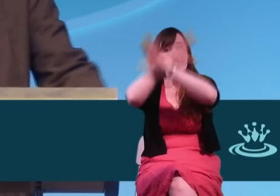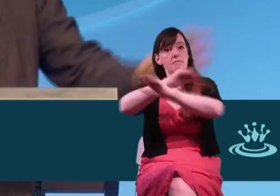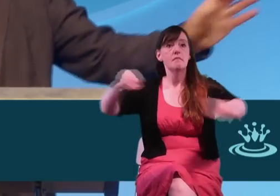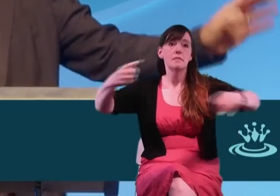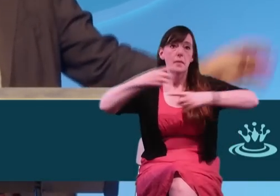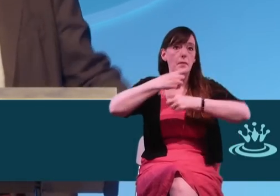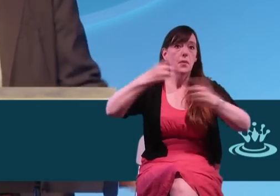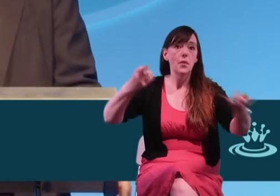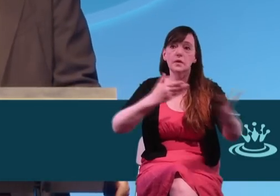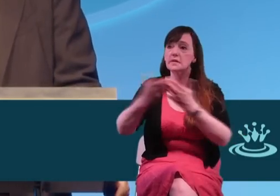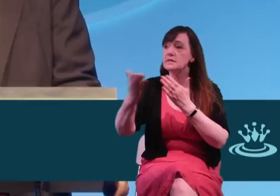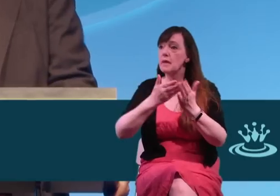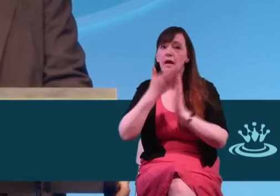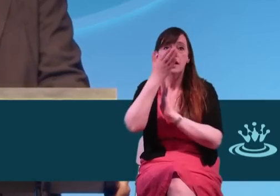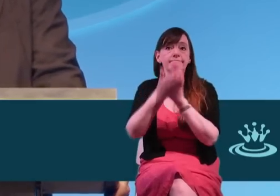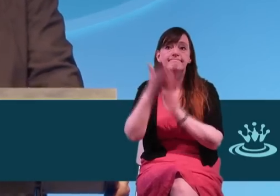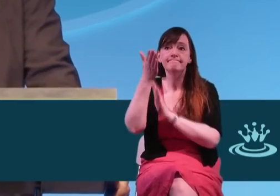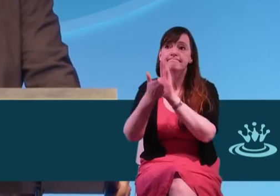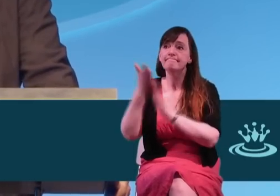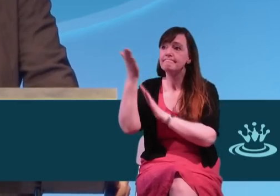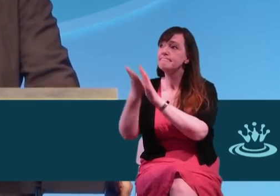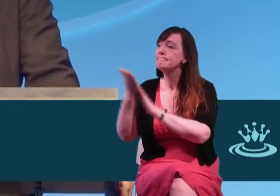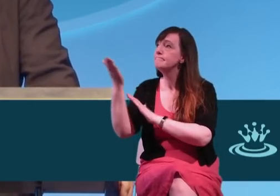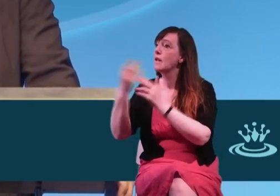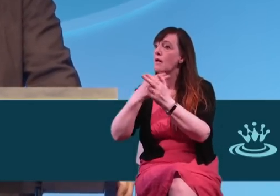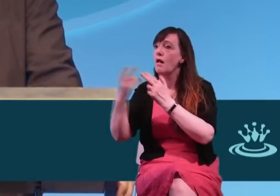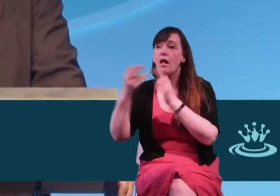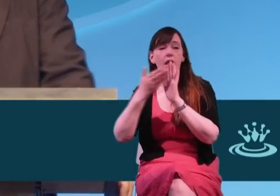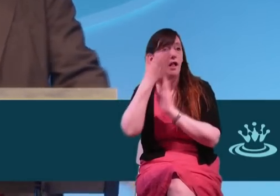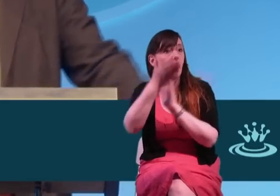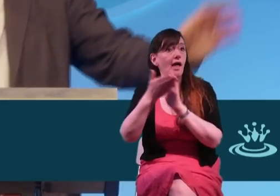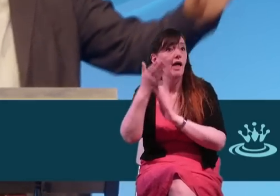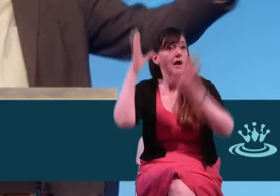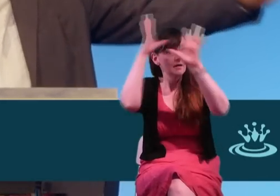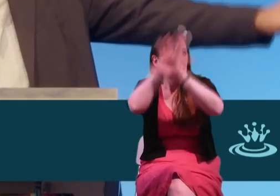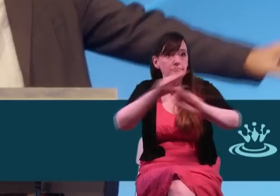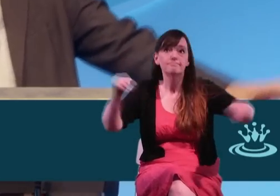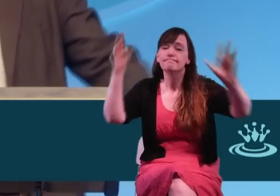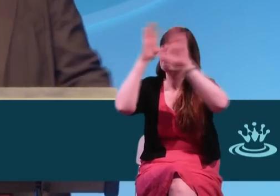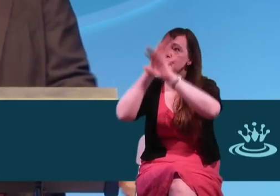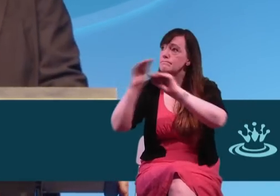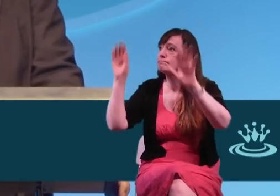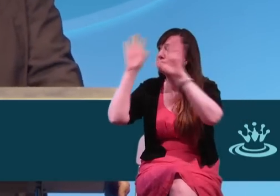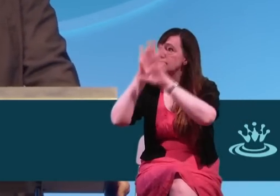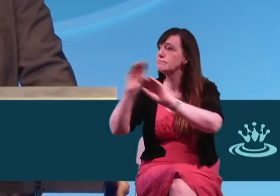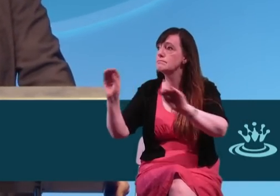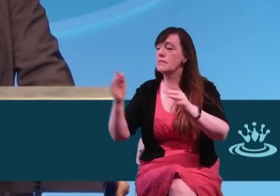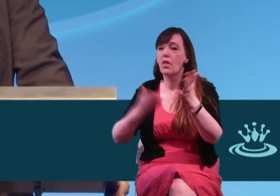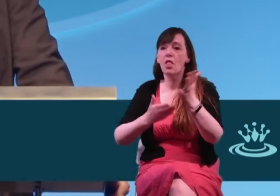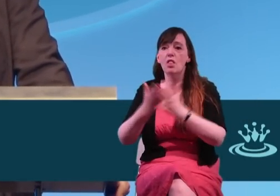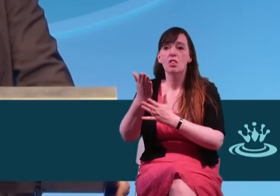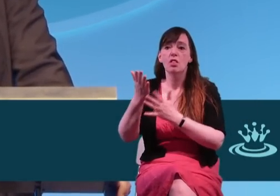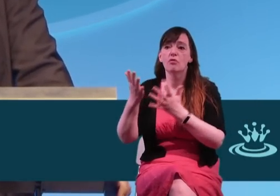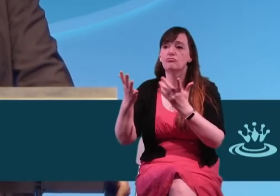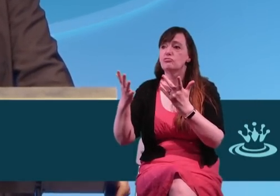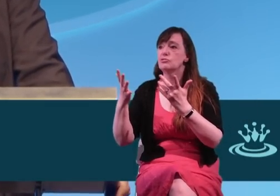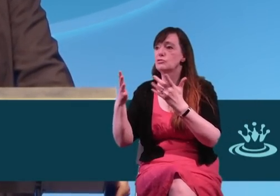went. Every opportunity he had, he took it. The lecture hall of Tyrannus, on Mars Hill, amongst the